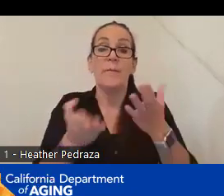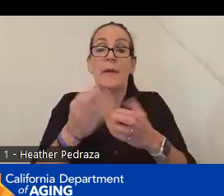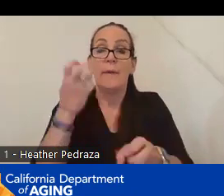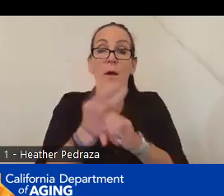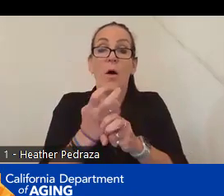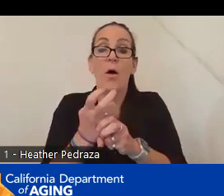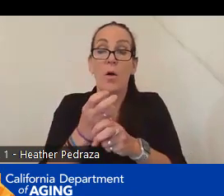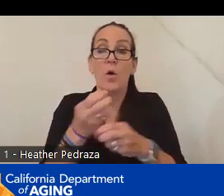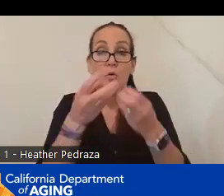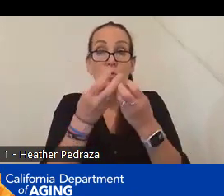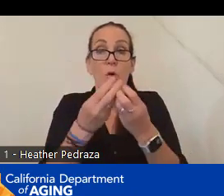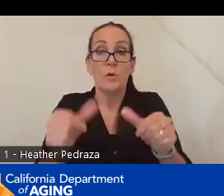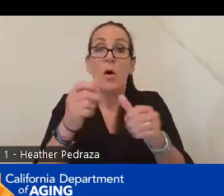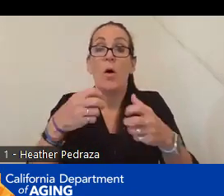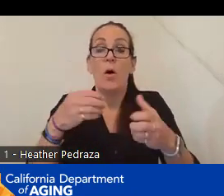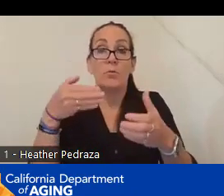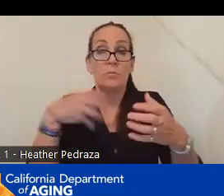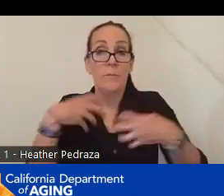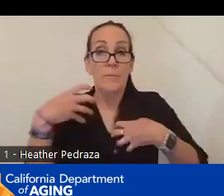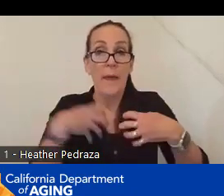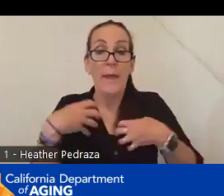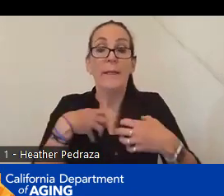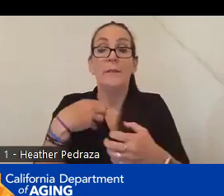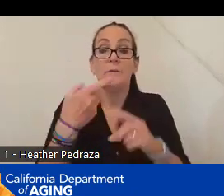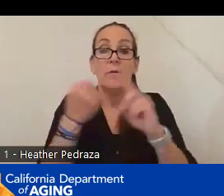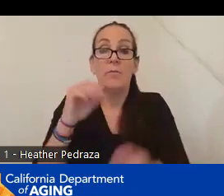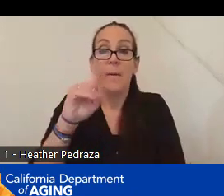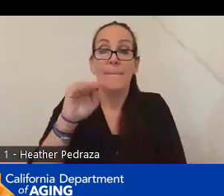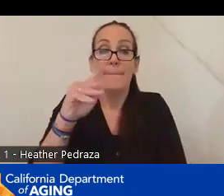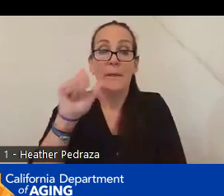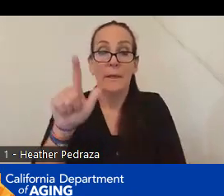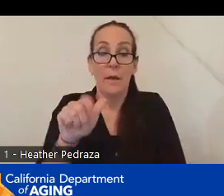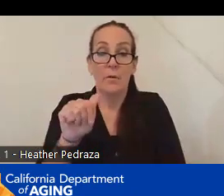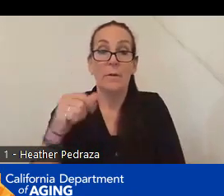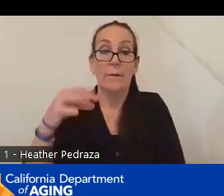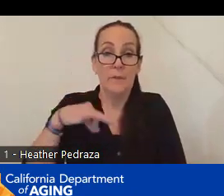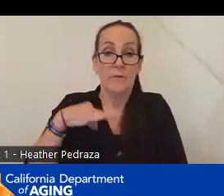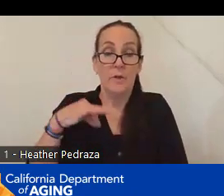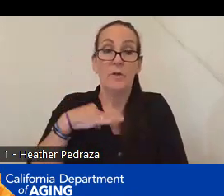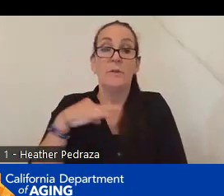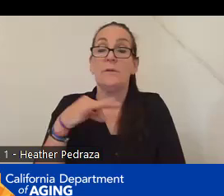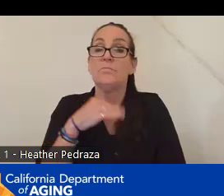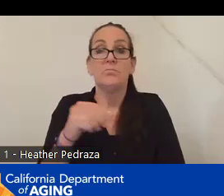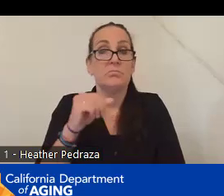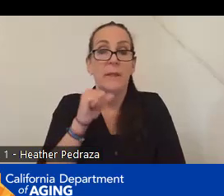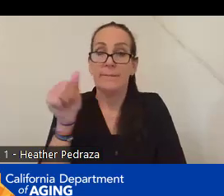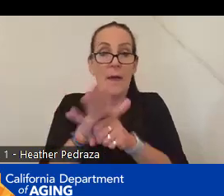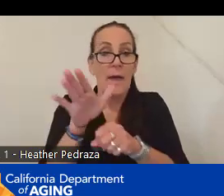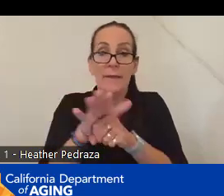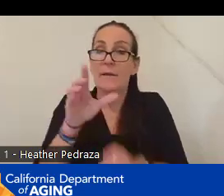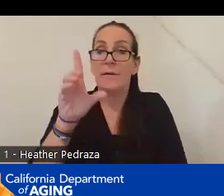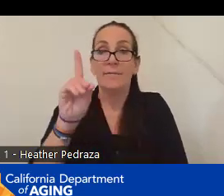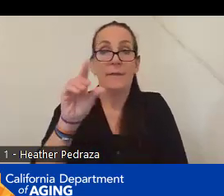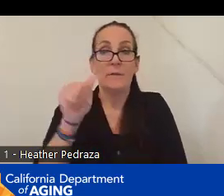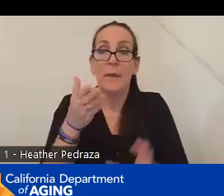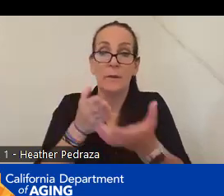Medi-Cal beneficiaries. Lack of disability rights awareness. Managed care systems often are unfamiliar with disability rights,